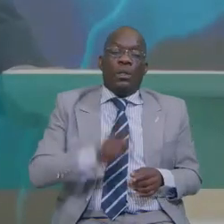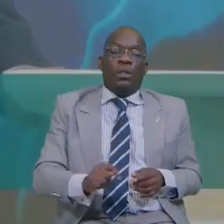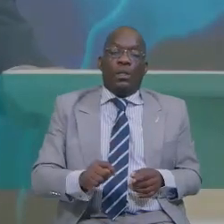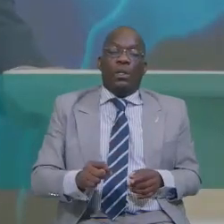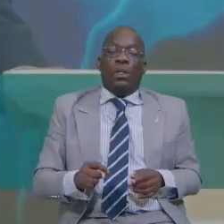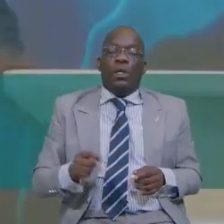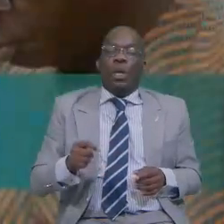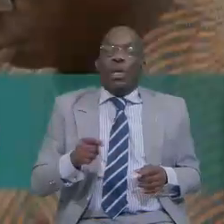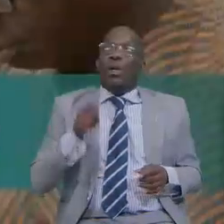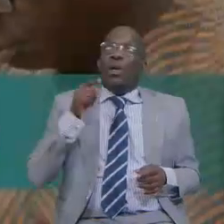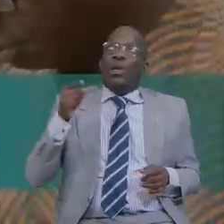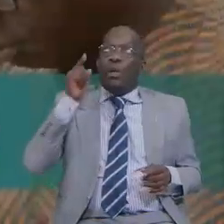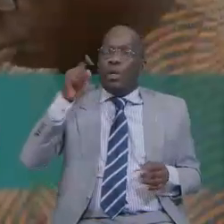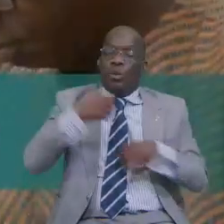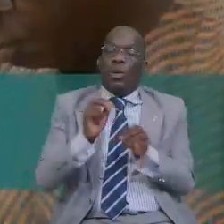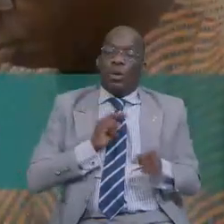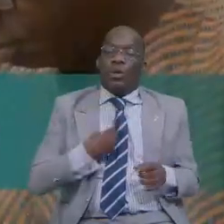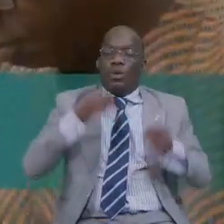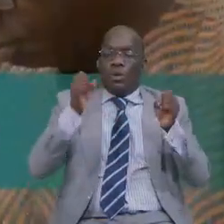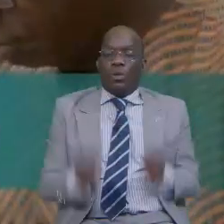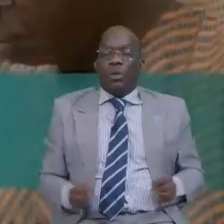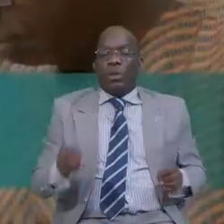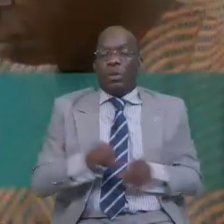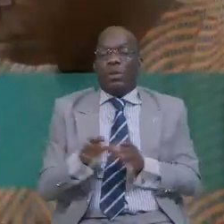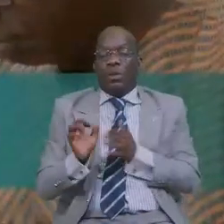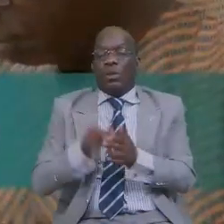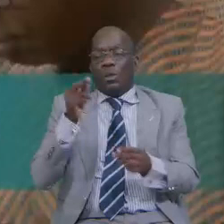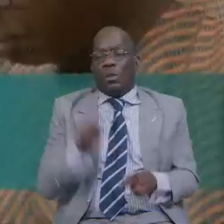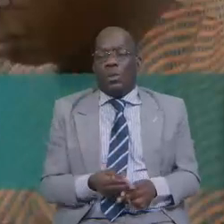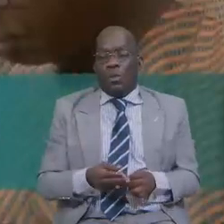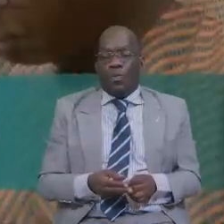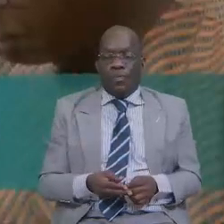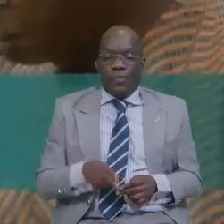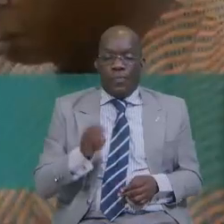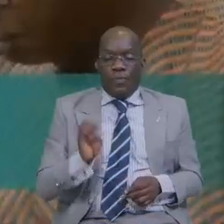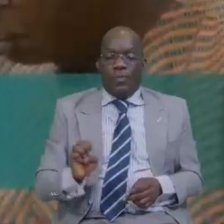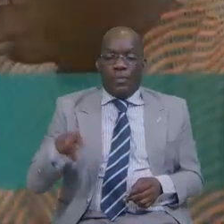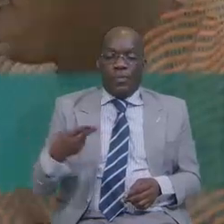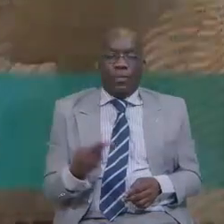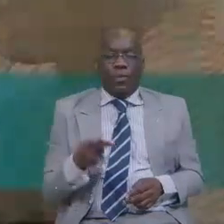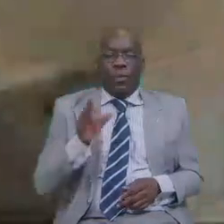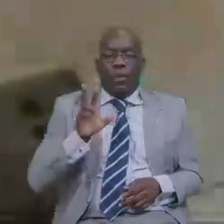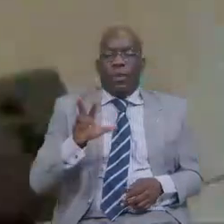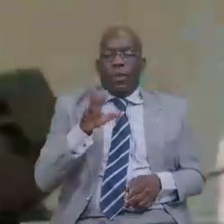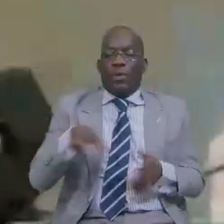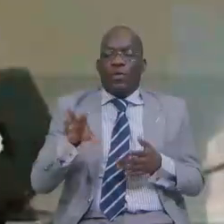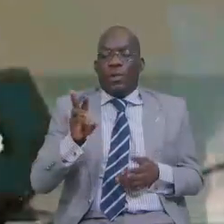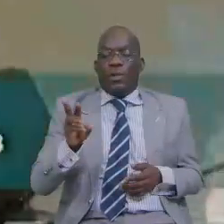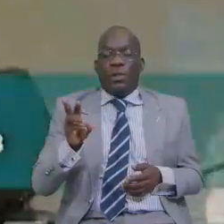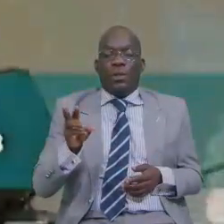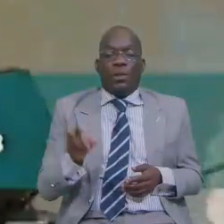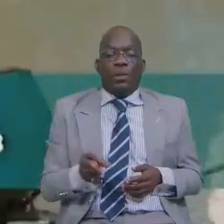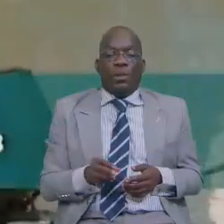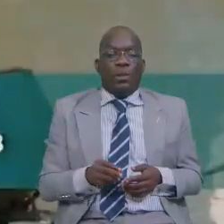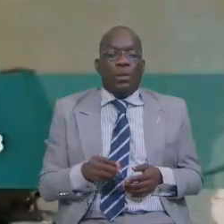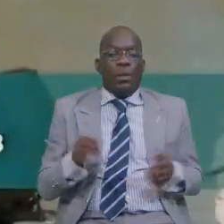in Jesus' name. Ephesians chapter 3, I'm reading from verse 16. Ephesians chapter 3, verse 16, that